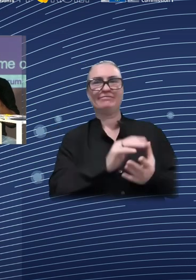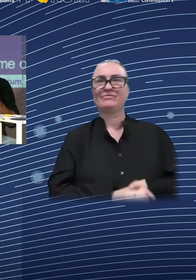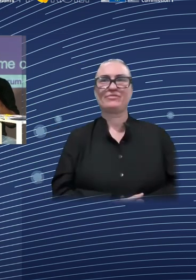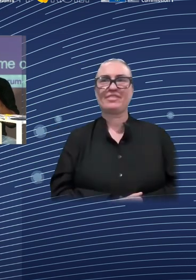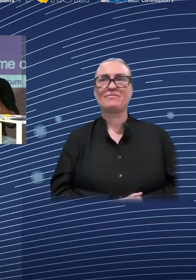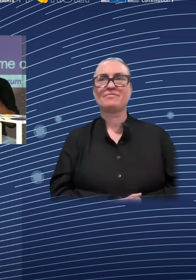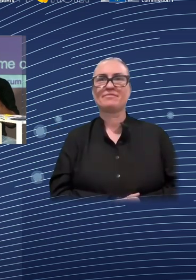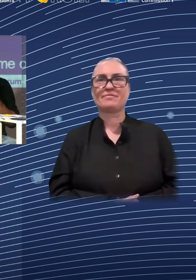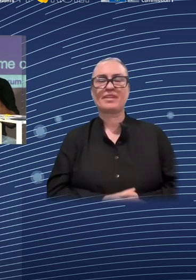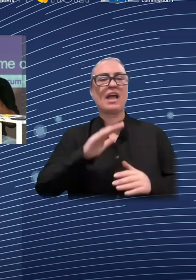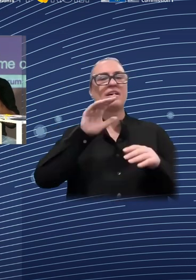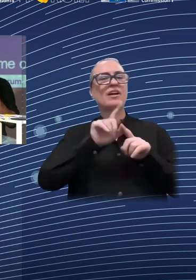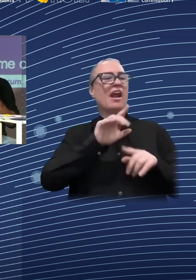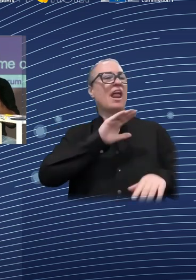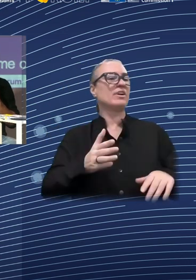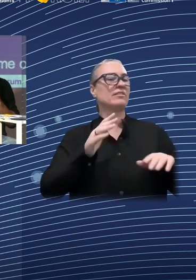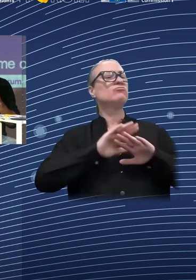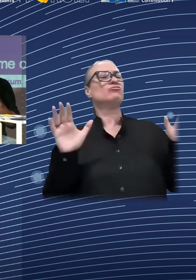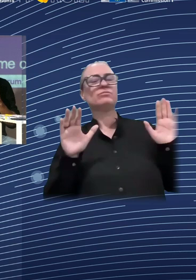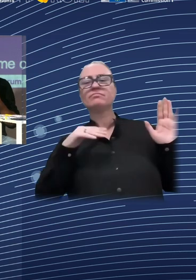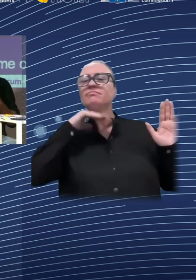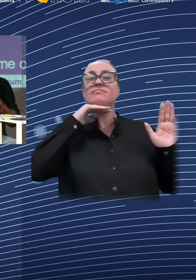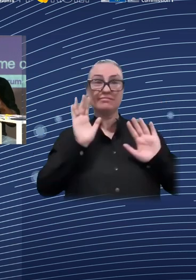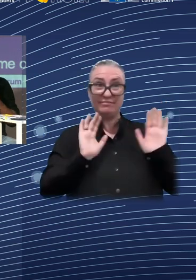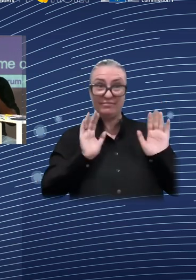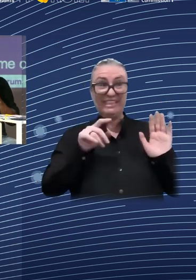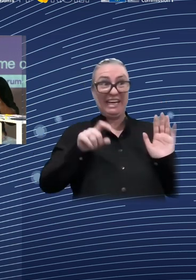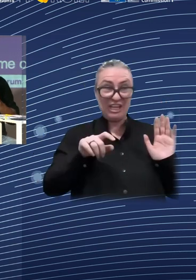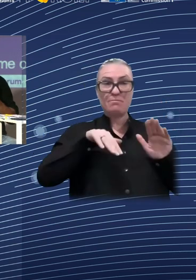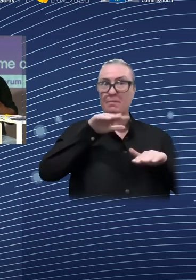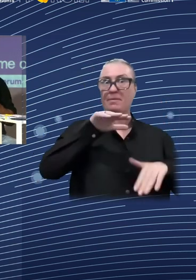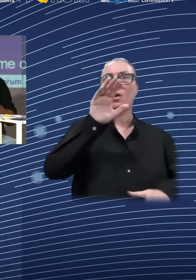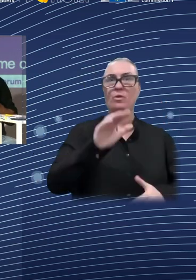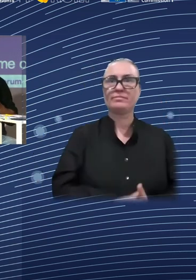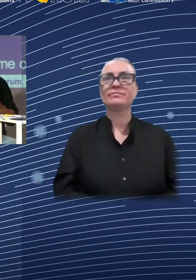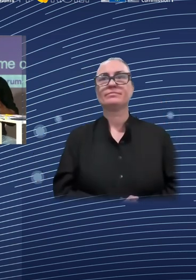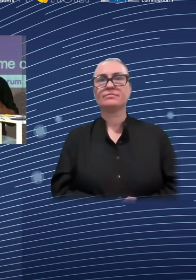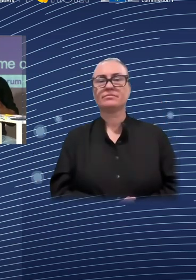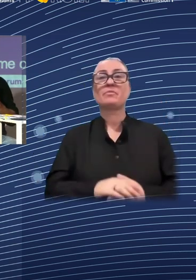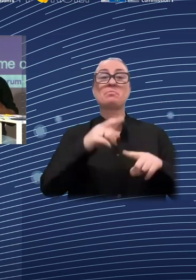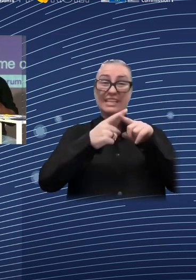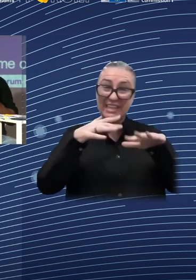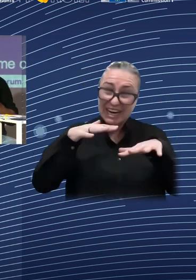support digital commons, and it's not only PIX. And there is an initiative,